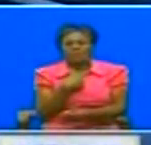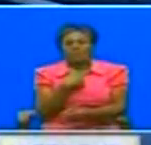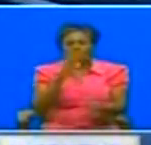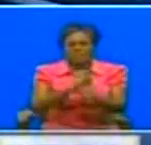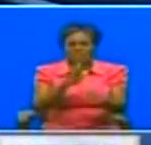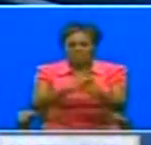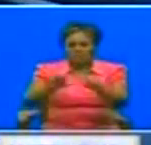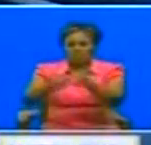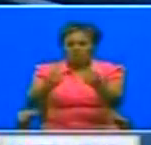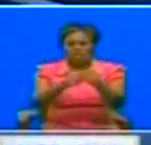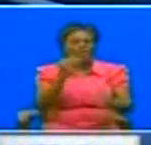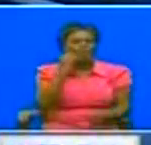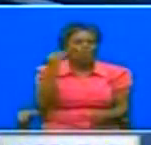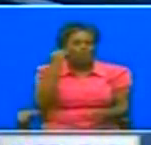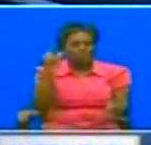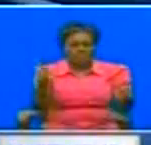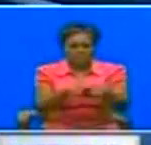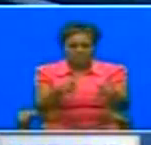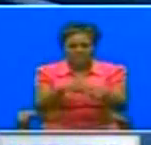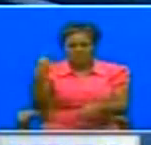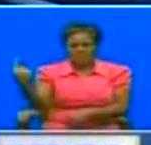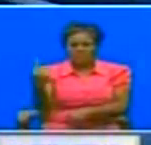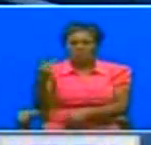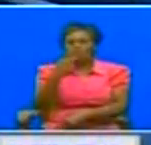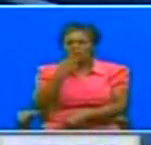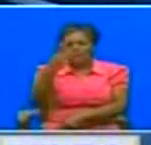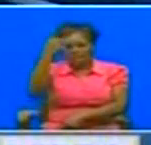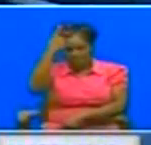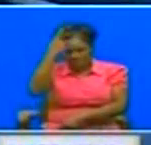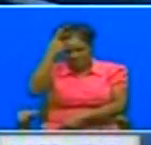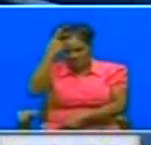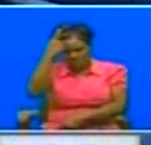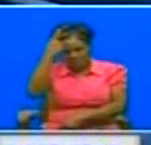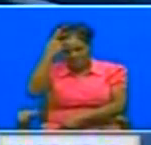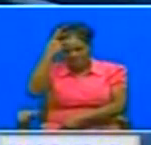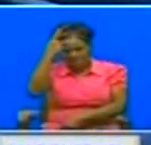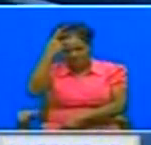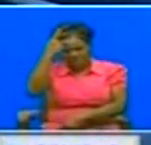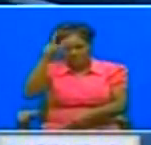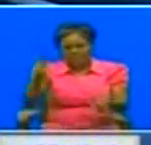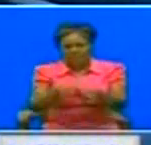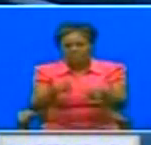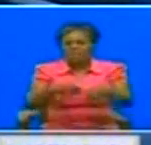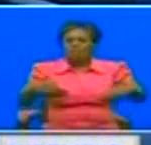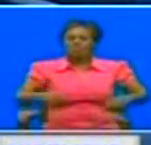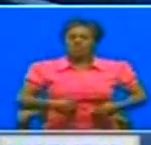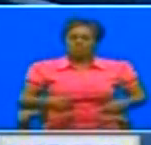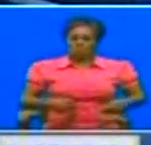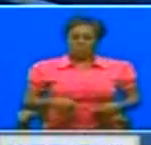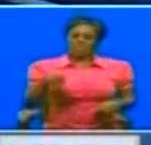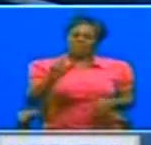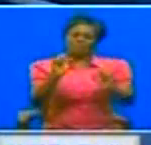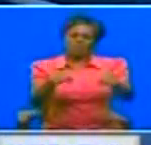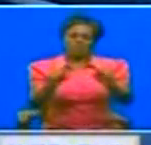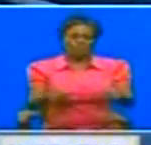many broken homes as there are. There aren't as many single parent homes as there are. And adolescents themselves wouldn't be able